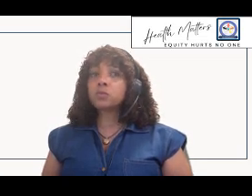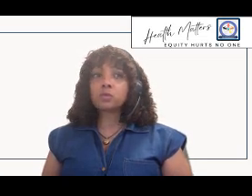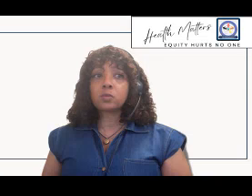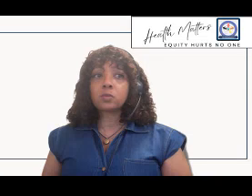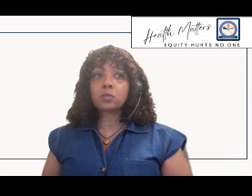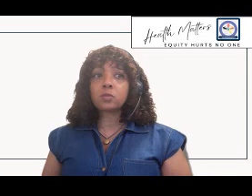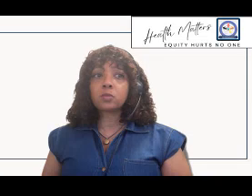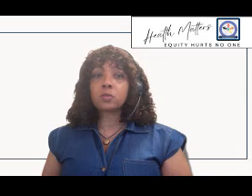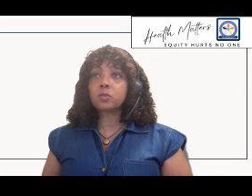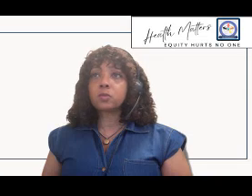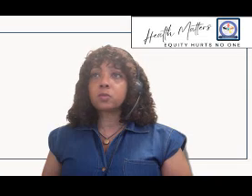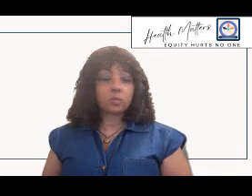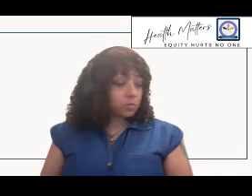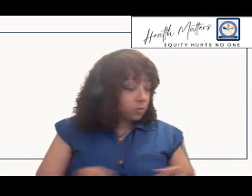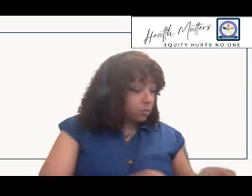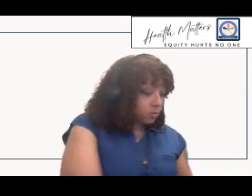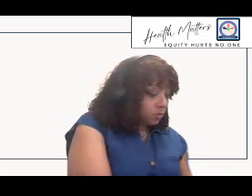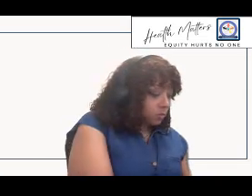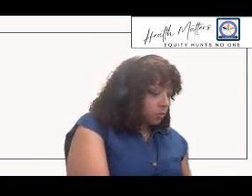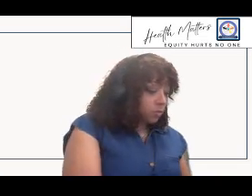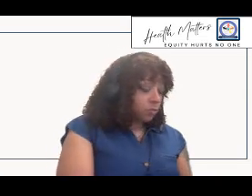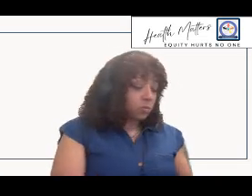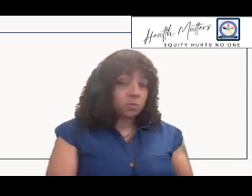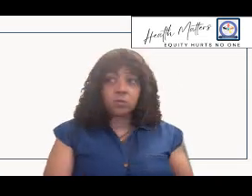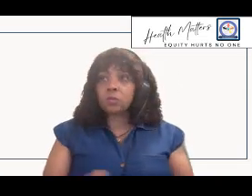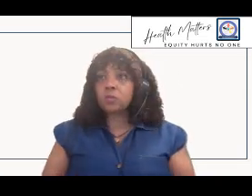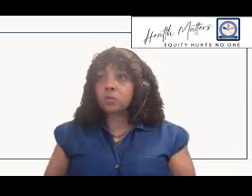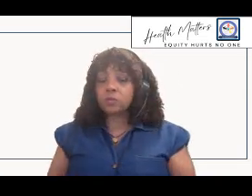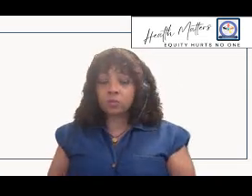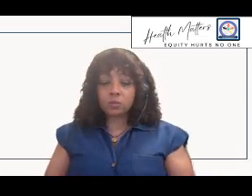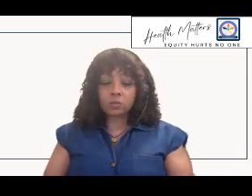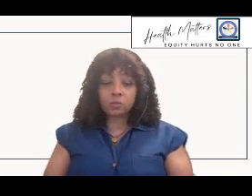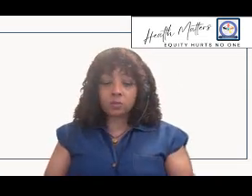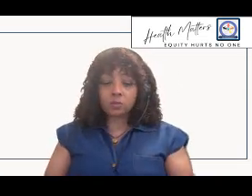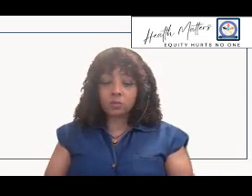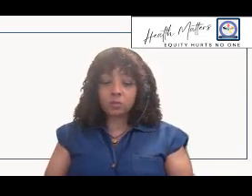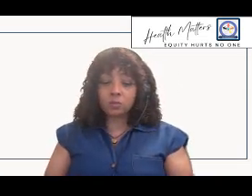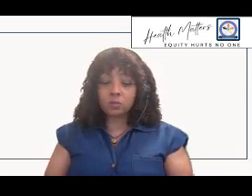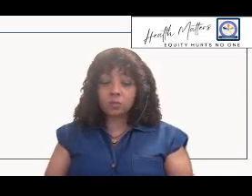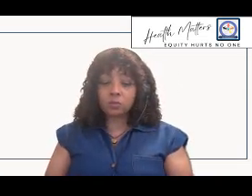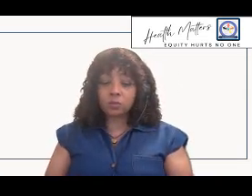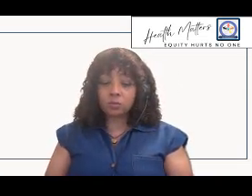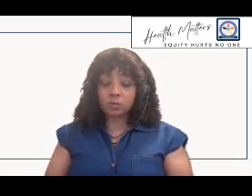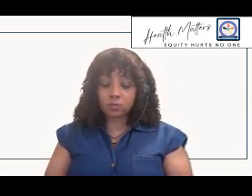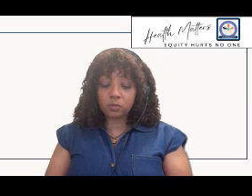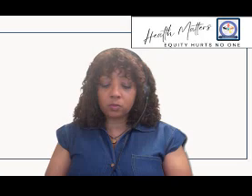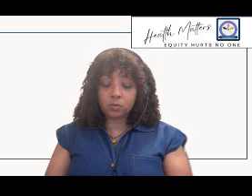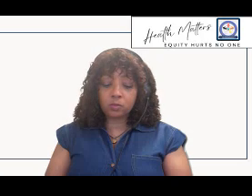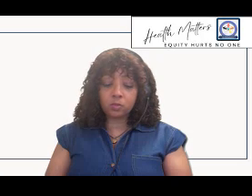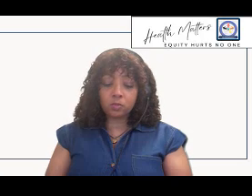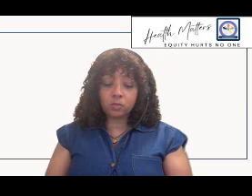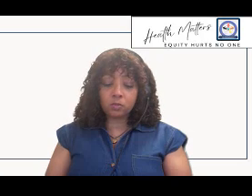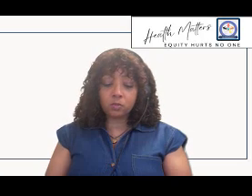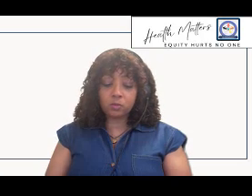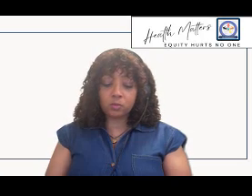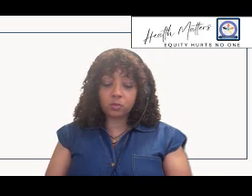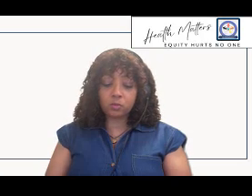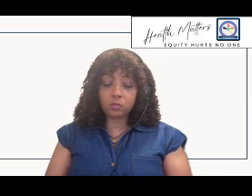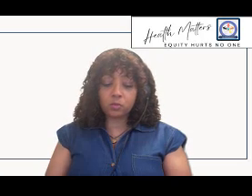And I would just say this, I was very surprised to see a lot of the support from agencies here in the North and in the